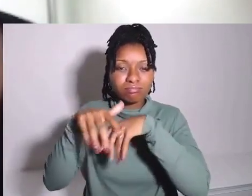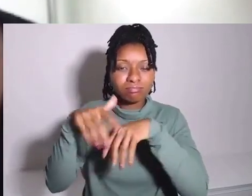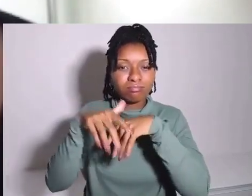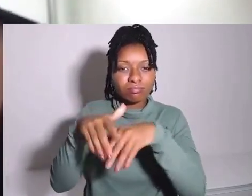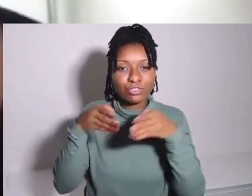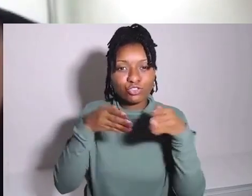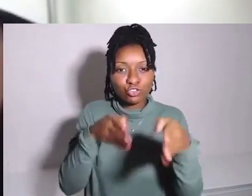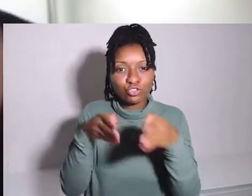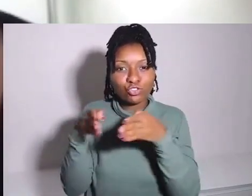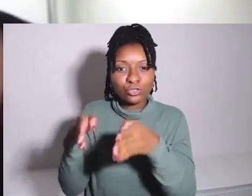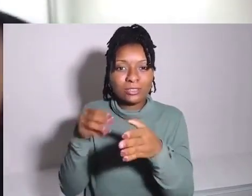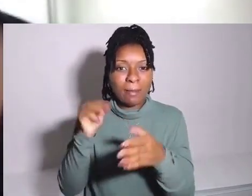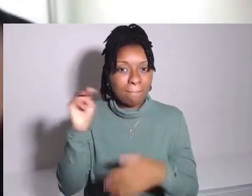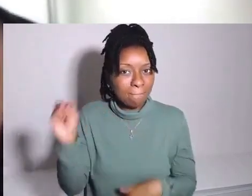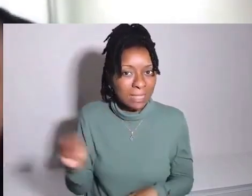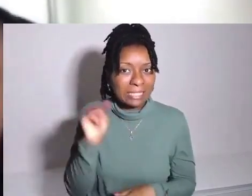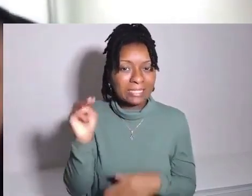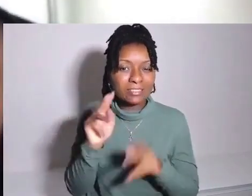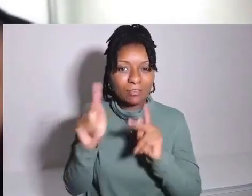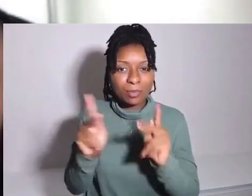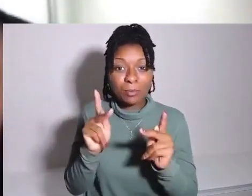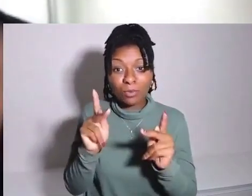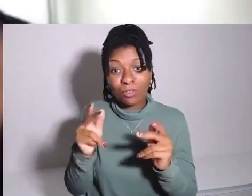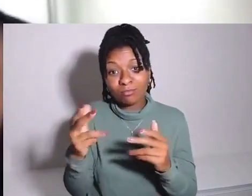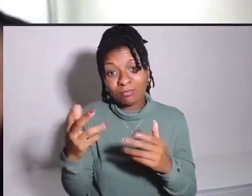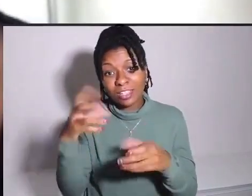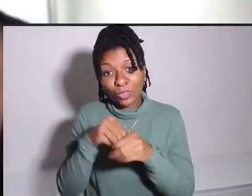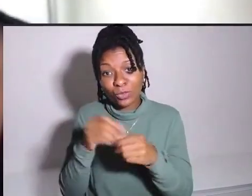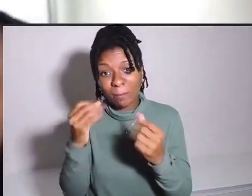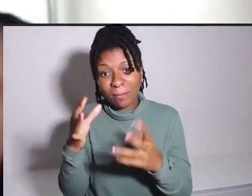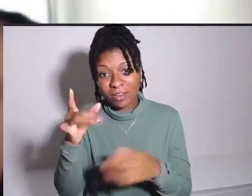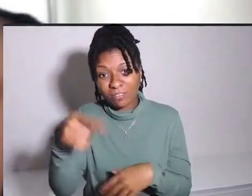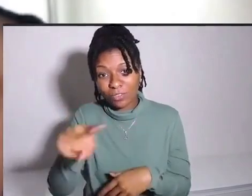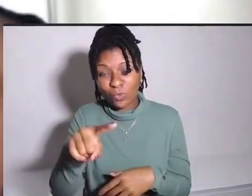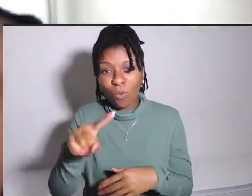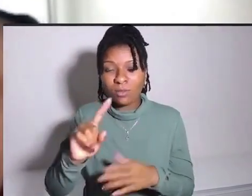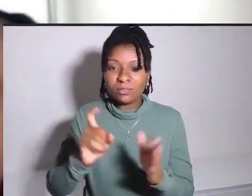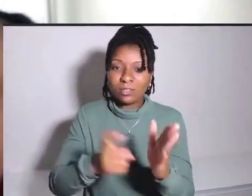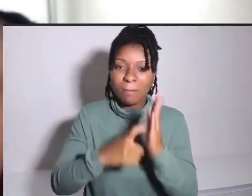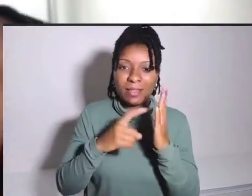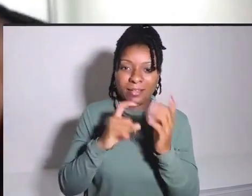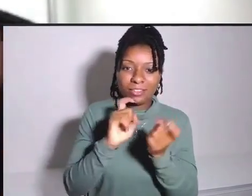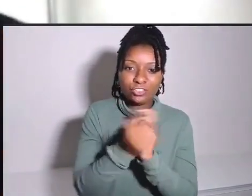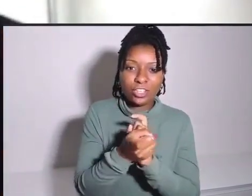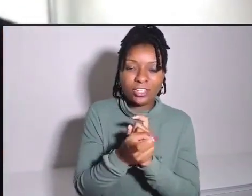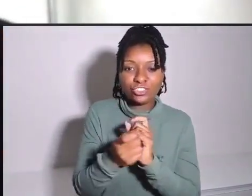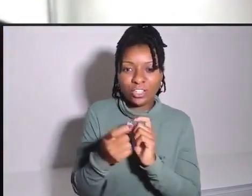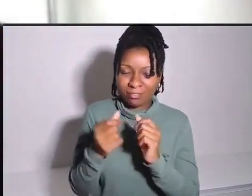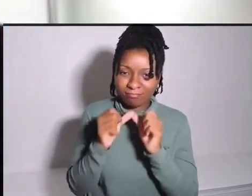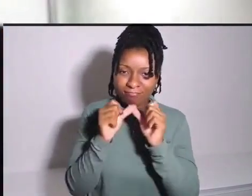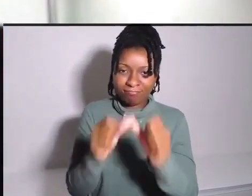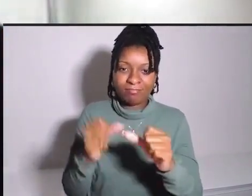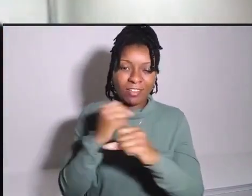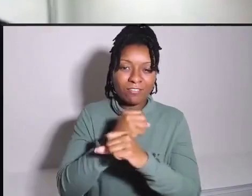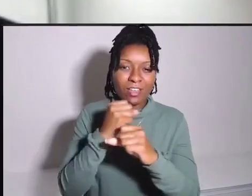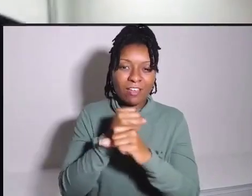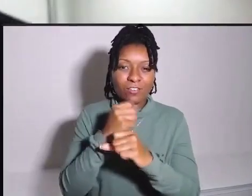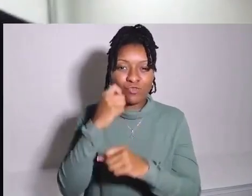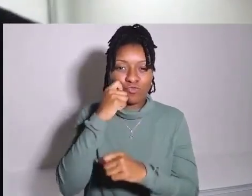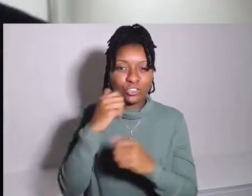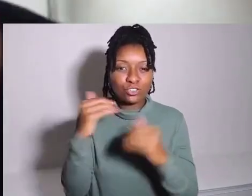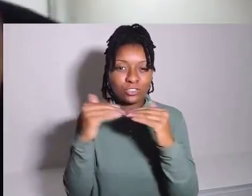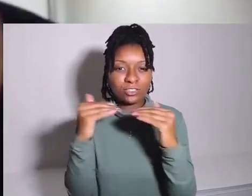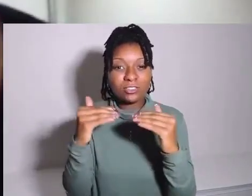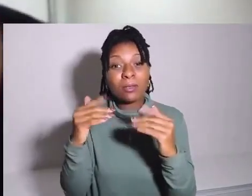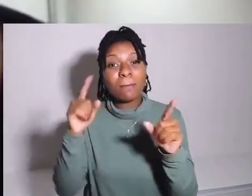people, including many of you, demanding change and defending our right to fight for racial justice while organizing to protect our right to